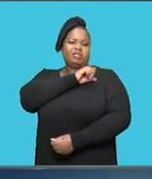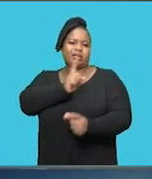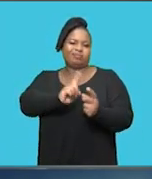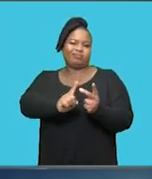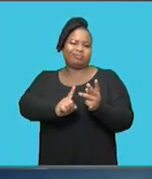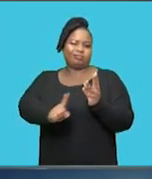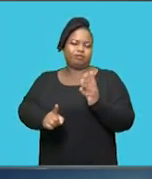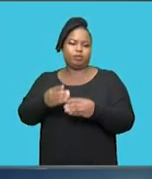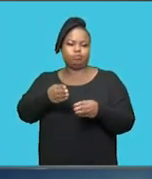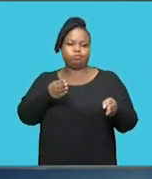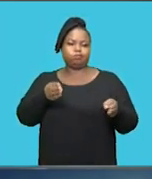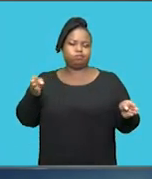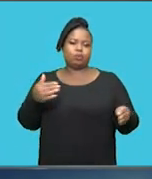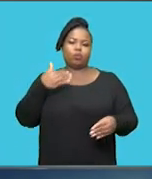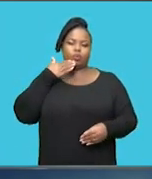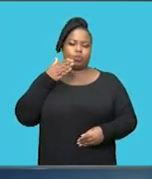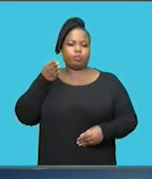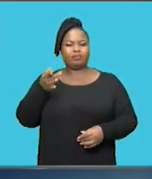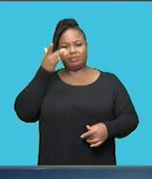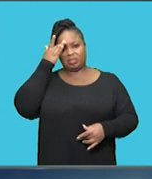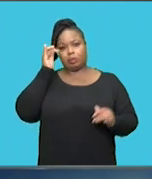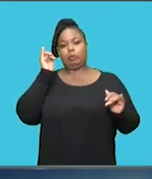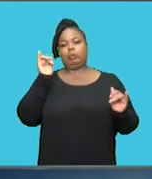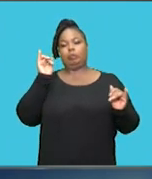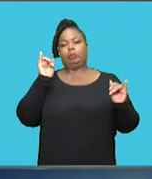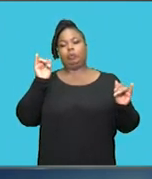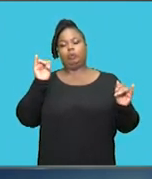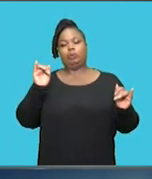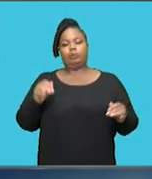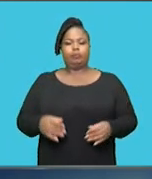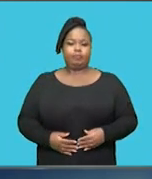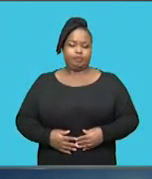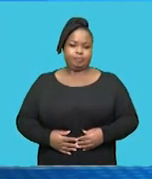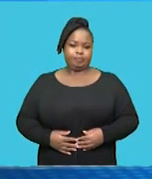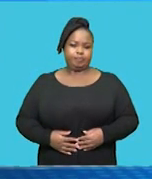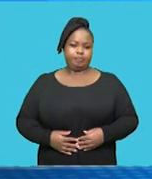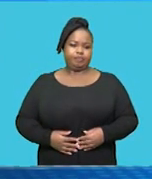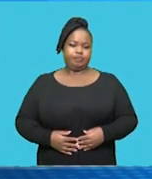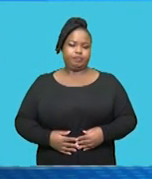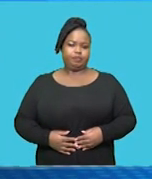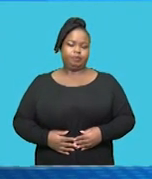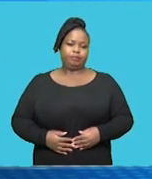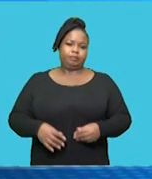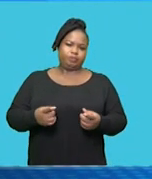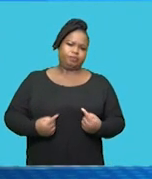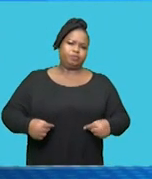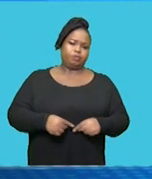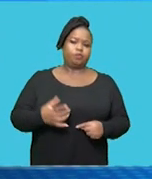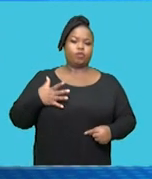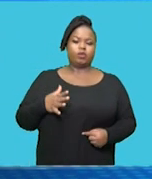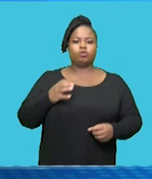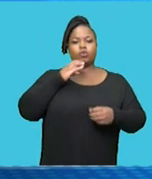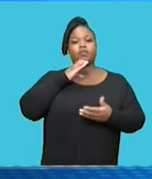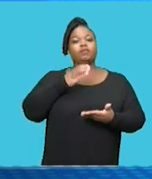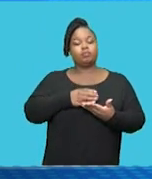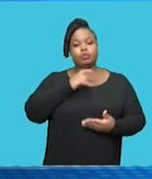fetang 30 ka palo ba le maemong a batlang a sa kgotsofatse ya bophelo sepetlele. We just want to confirm that